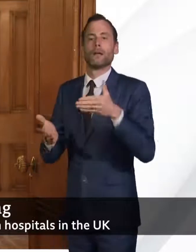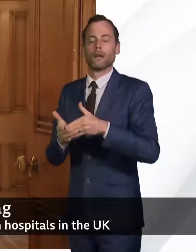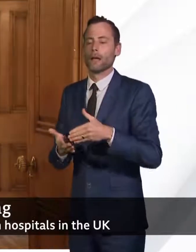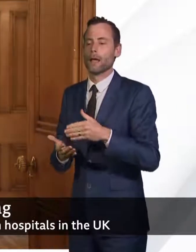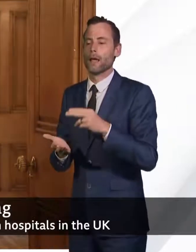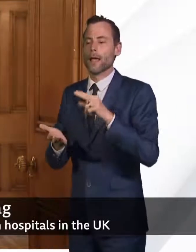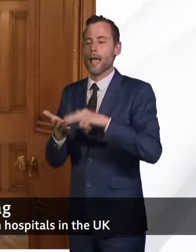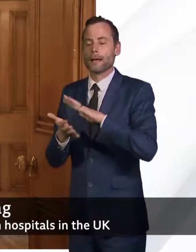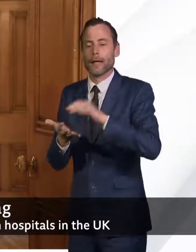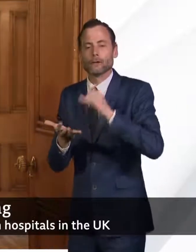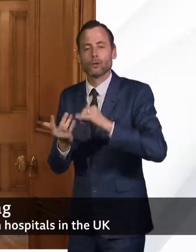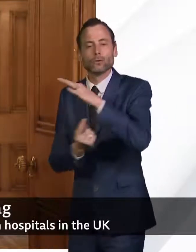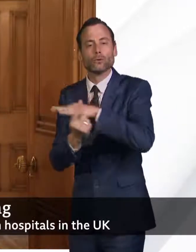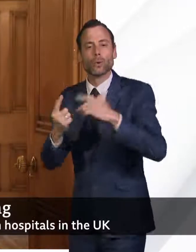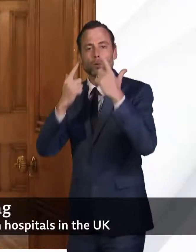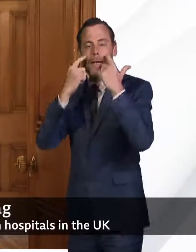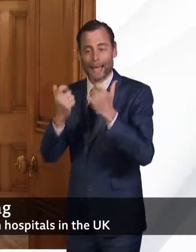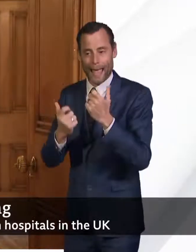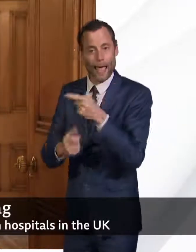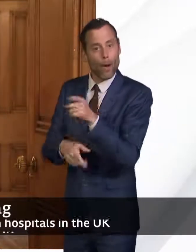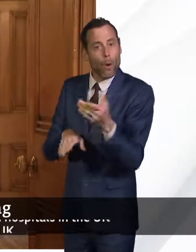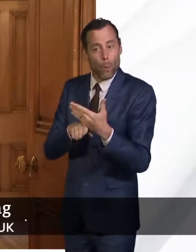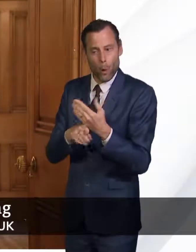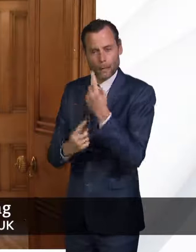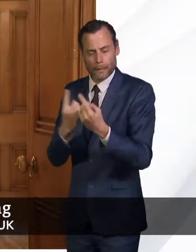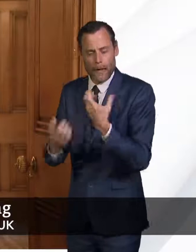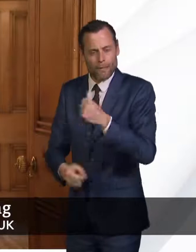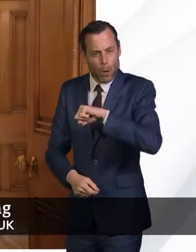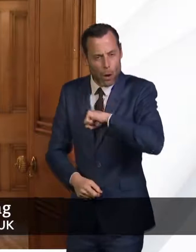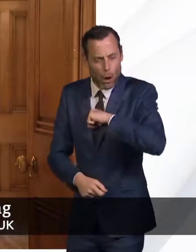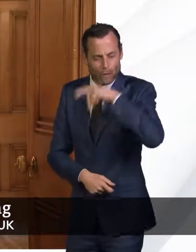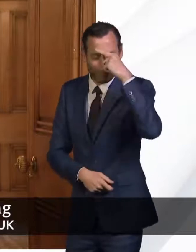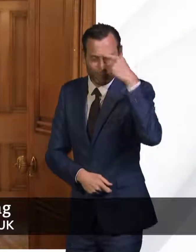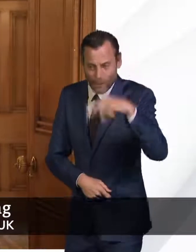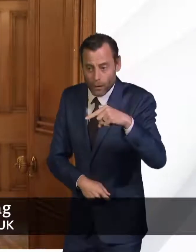care colleagues and their households, and then to all essential workers.